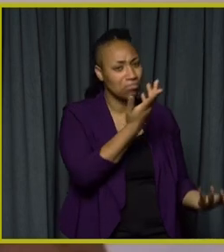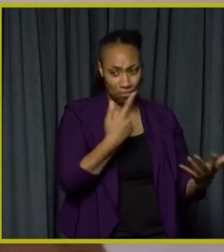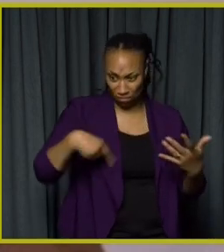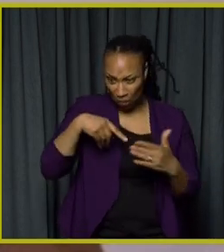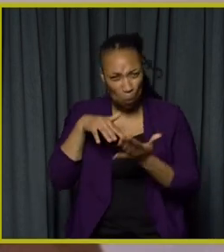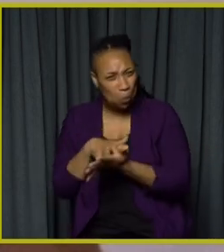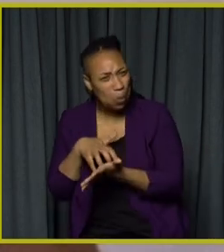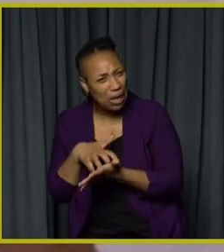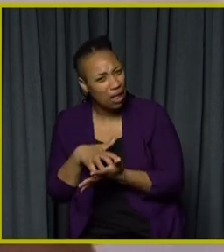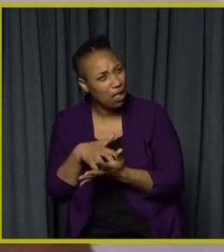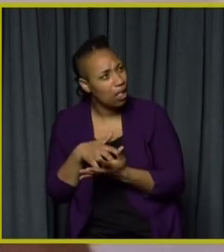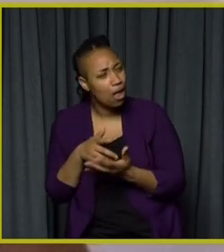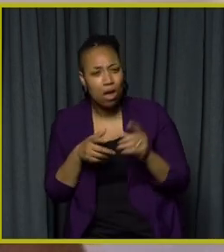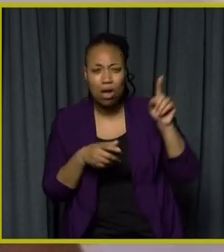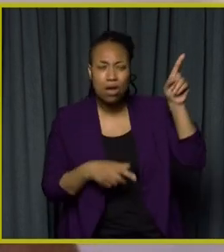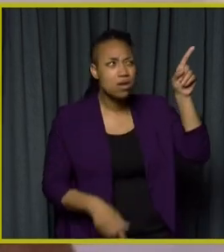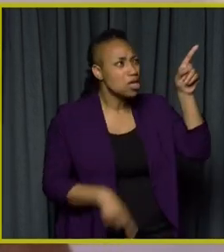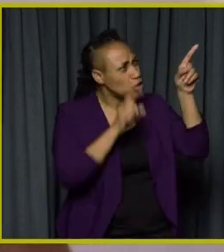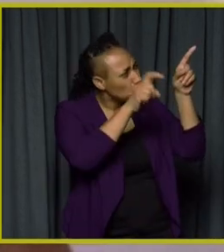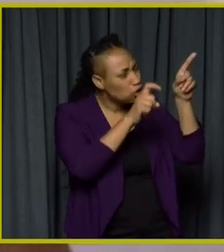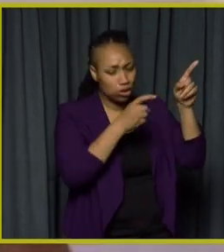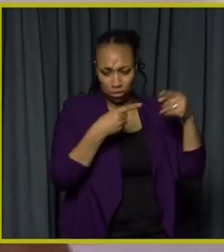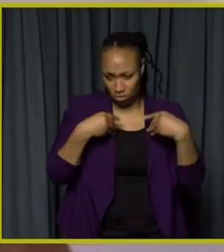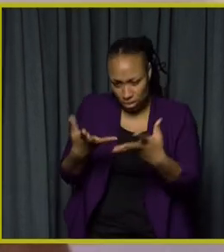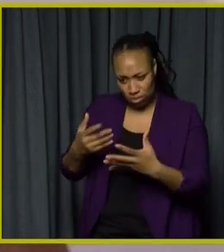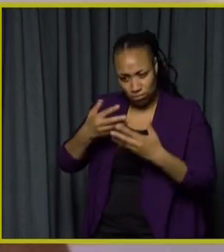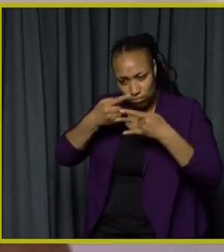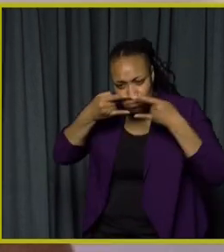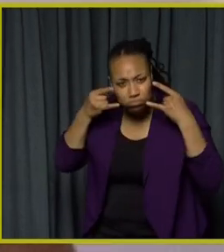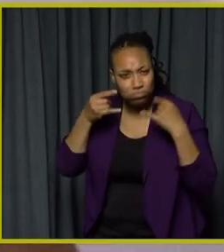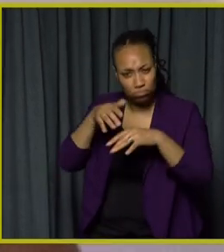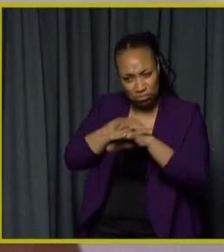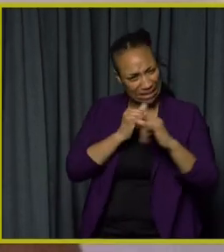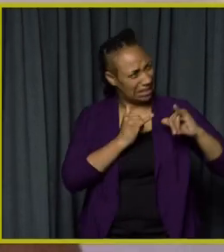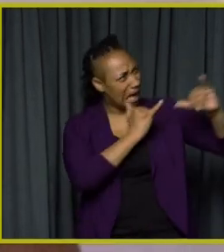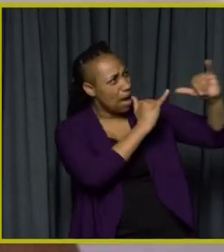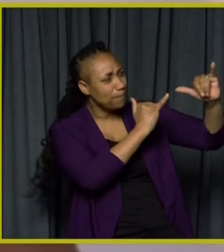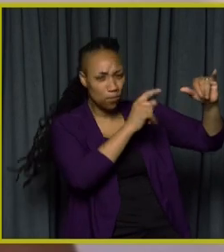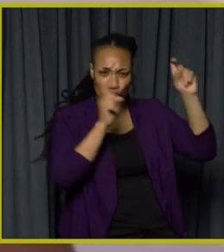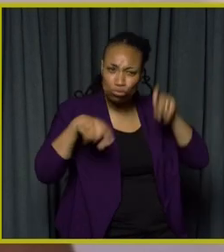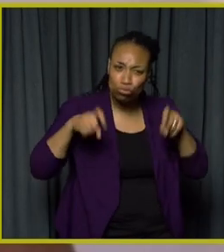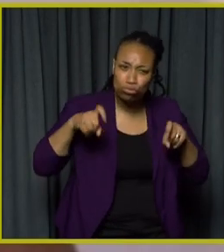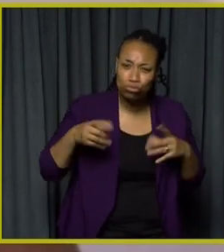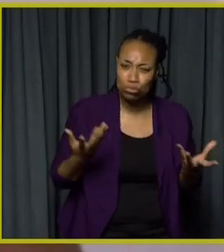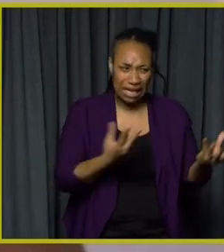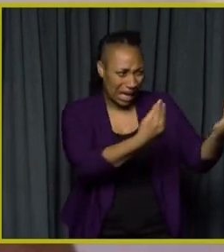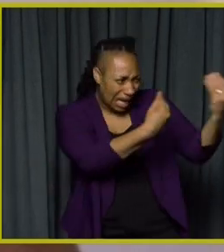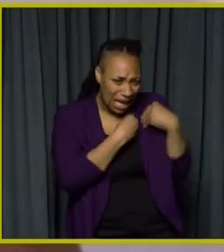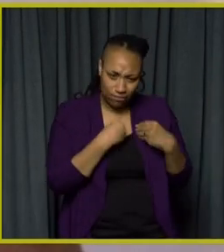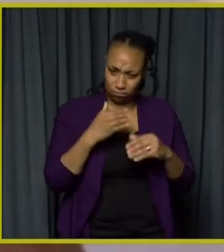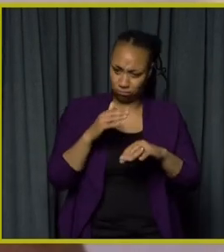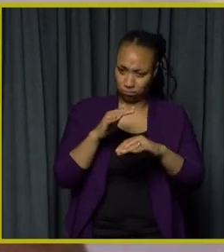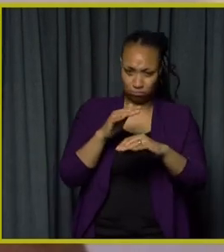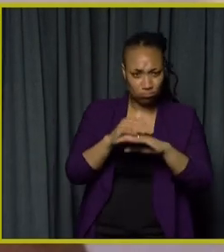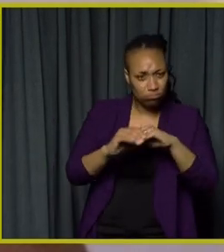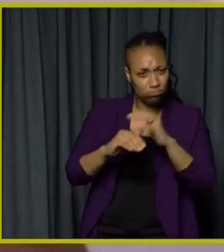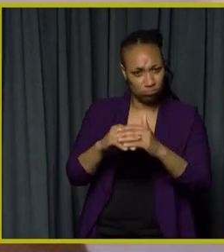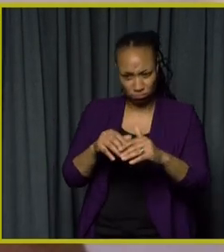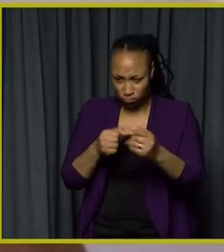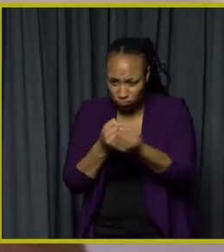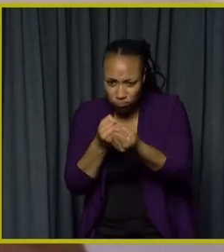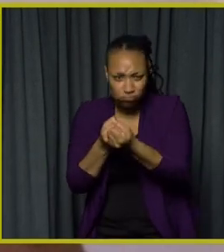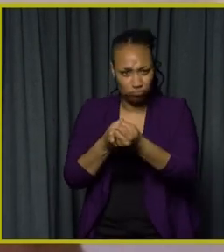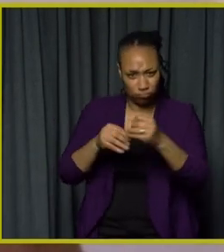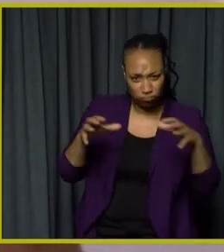to PPE as our sisters and brothers in the hospitals, I know that our nursing homes would not have been so badly affected. It is very